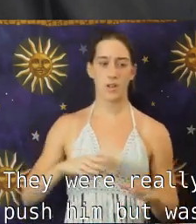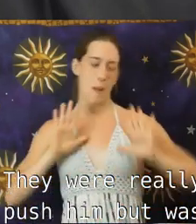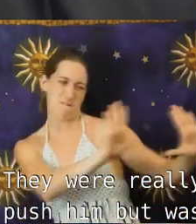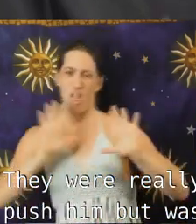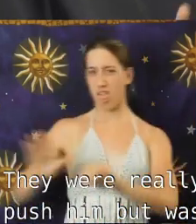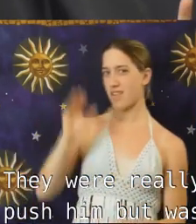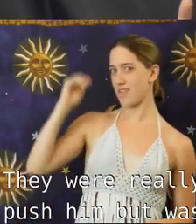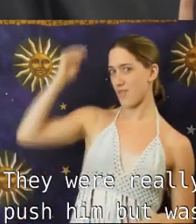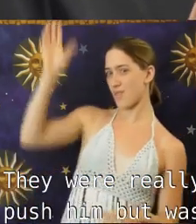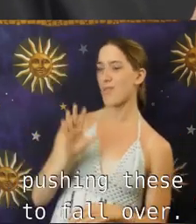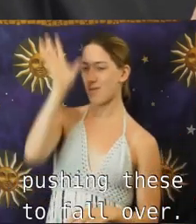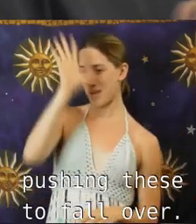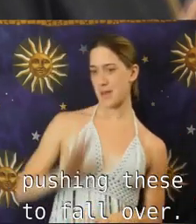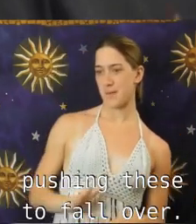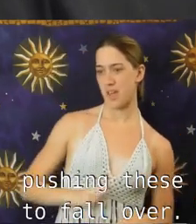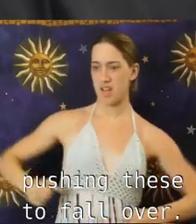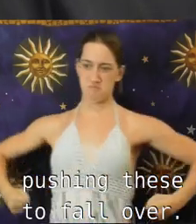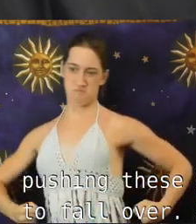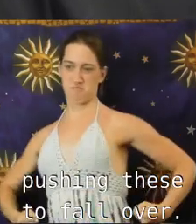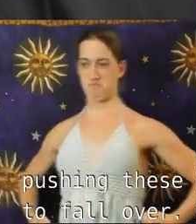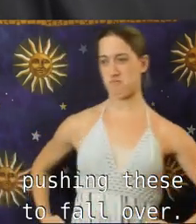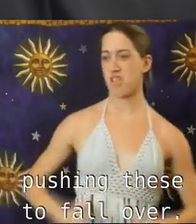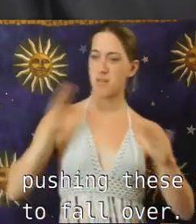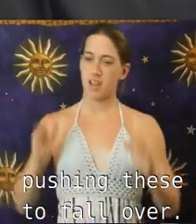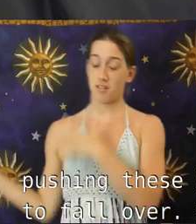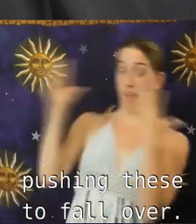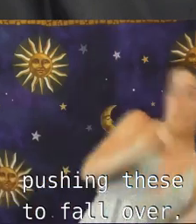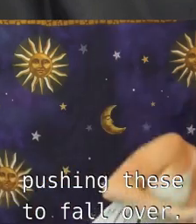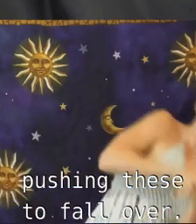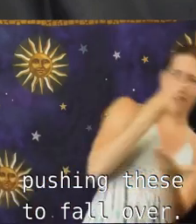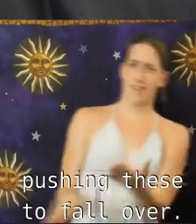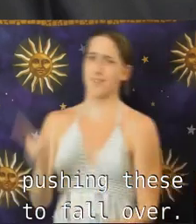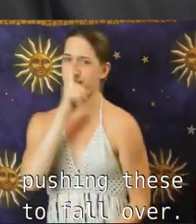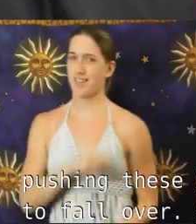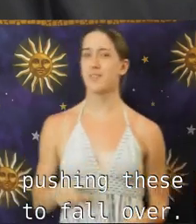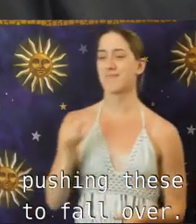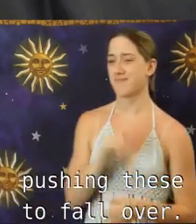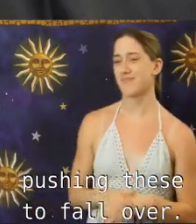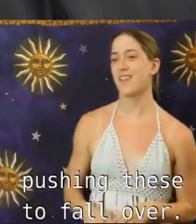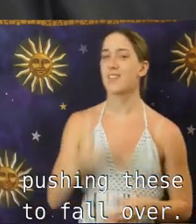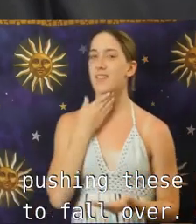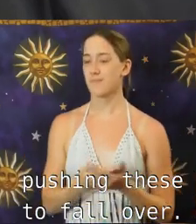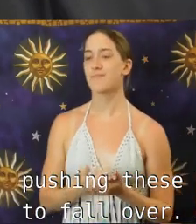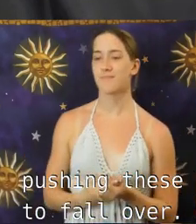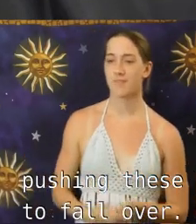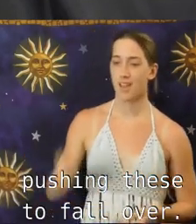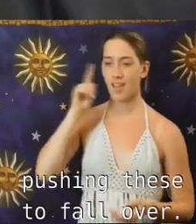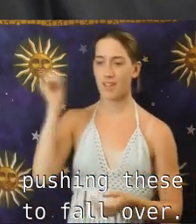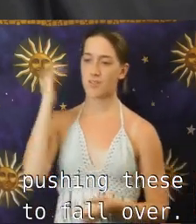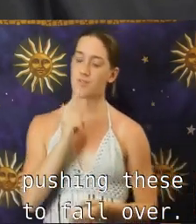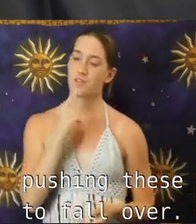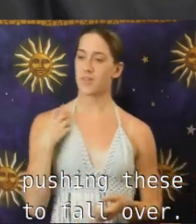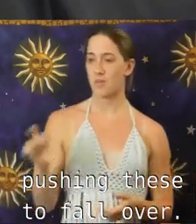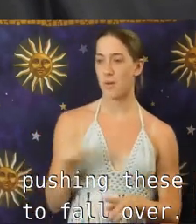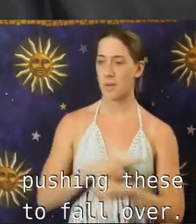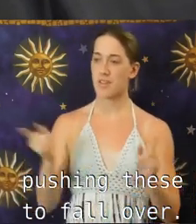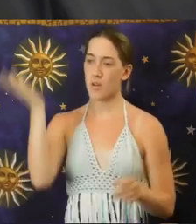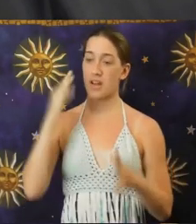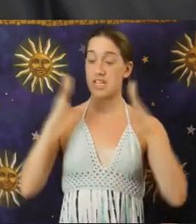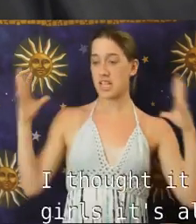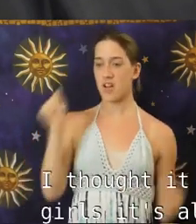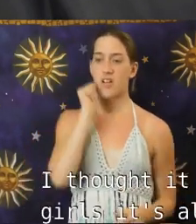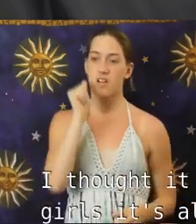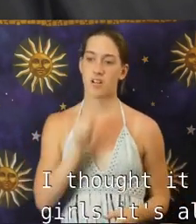it is him just running around pushing these big hulking guys, and the big hulking guys pretended to fall over. So they're good sports about